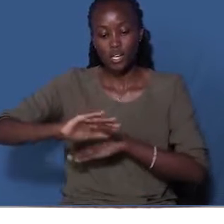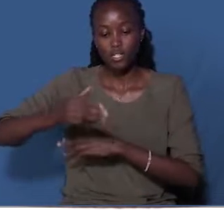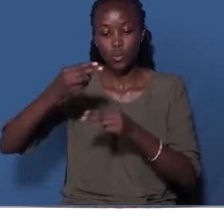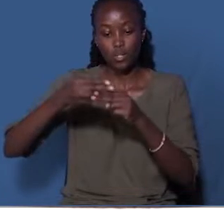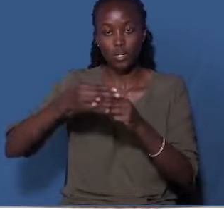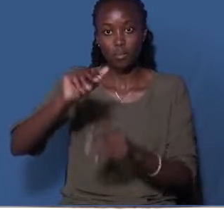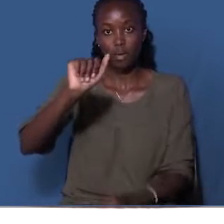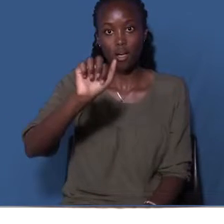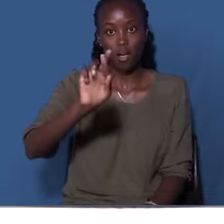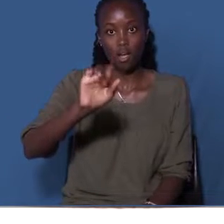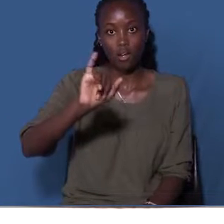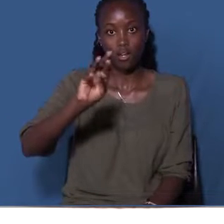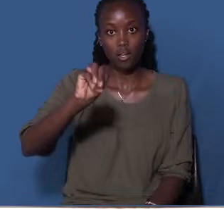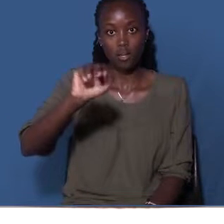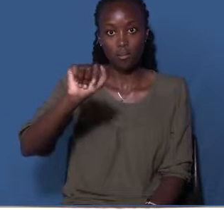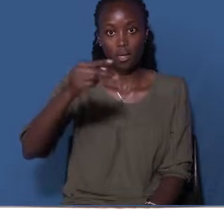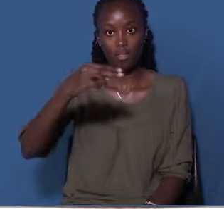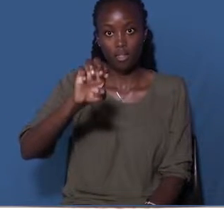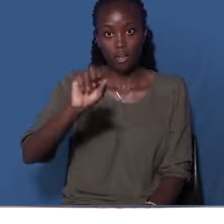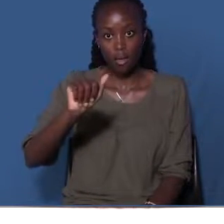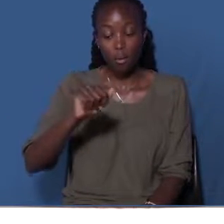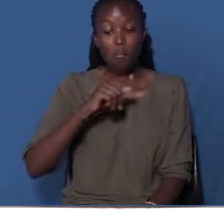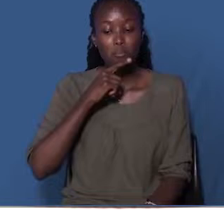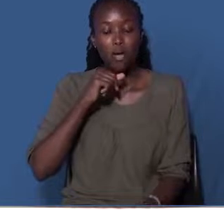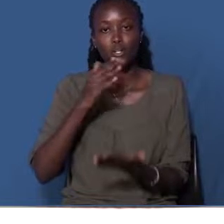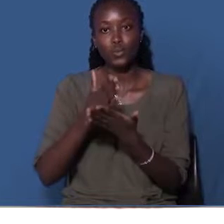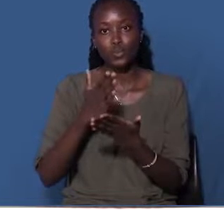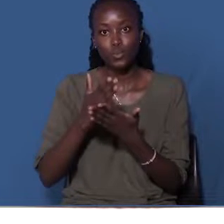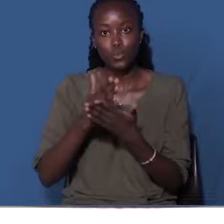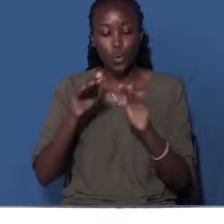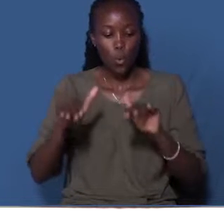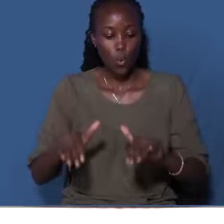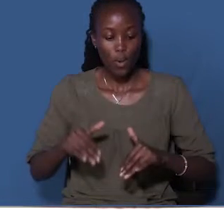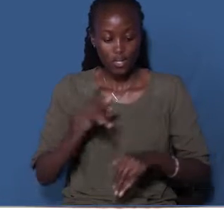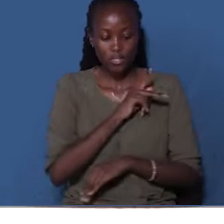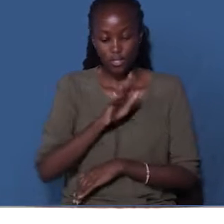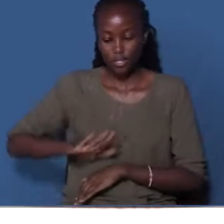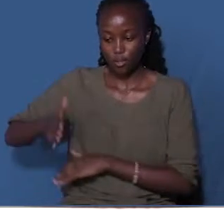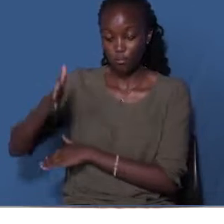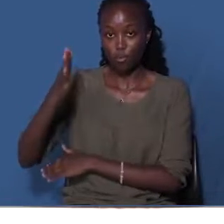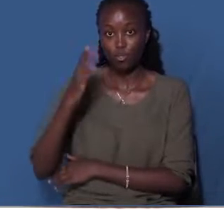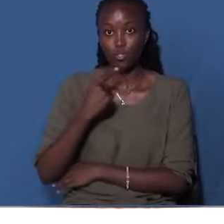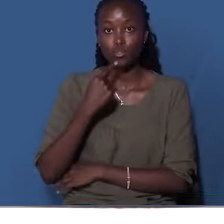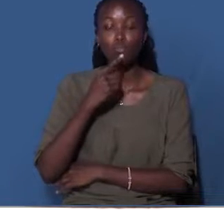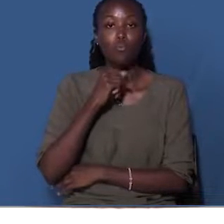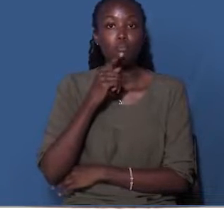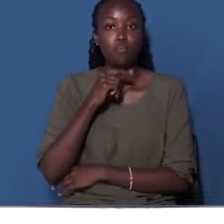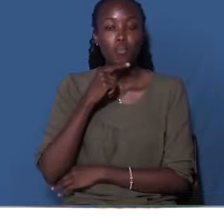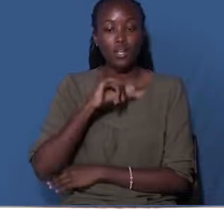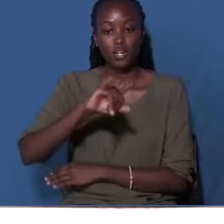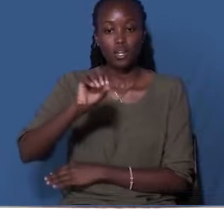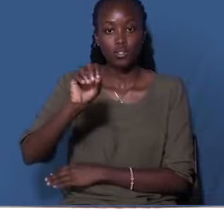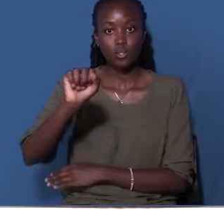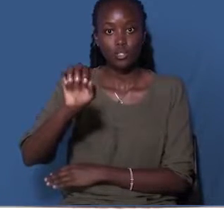and he himself was waiting for the kingdom of God. Going to Pilate, he asked for the body of